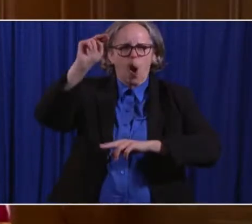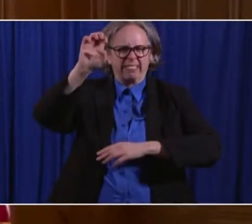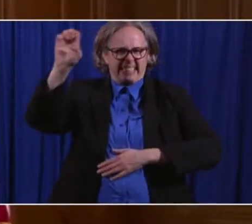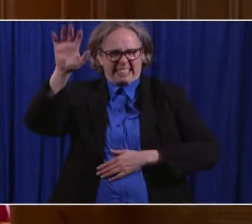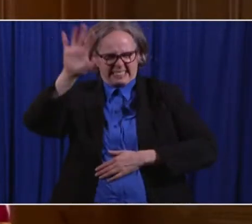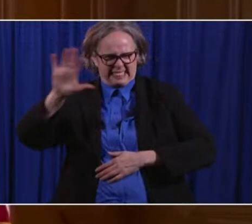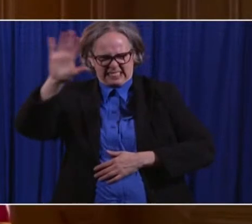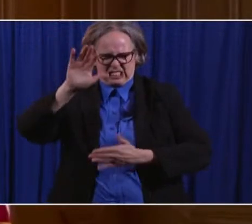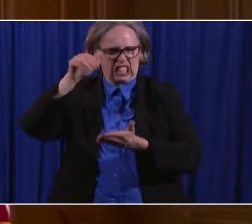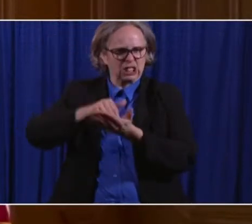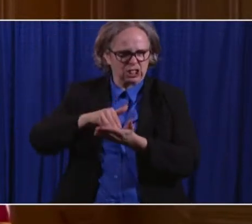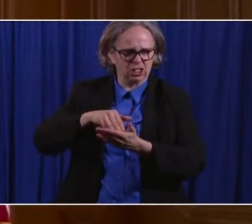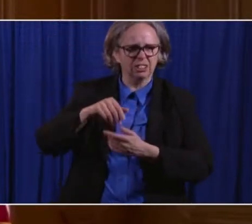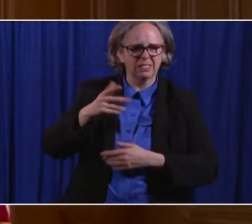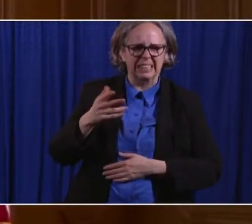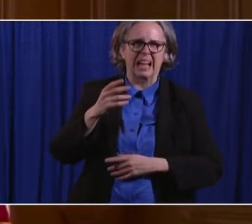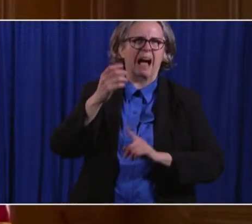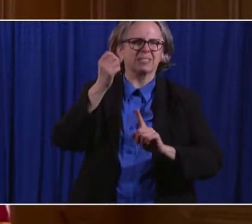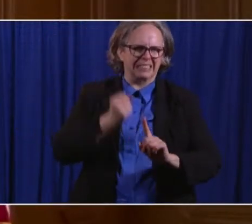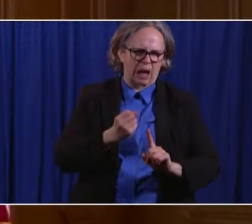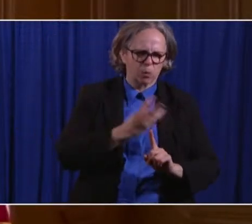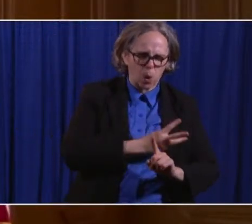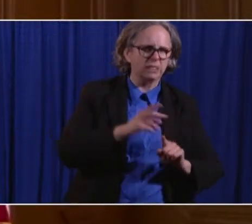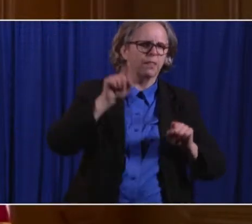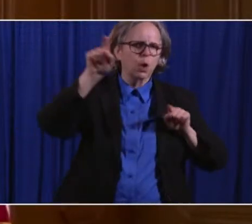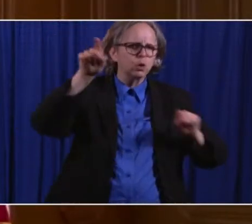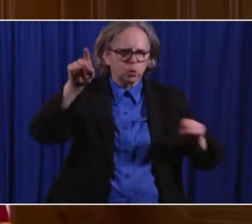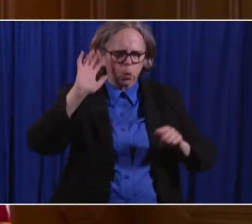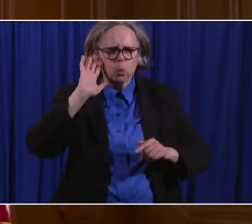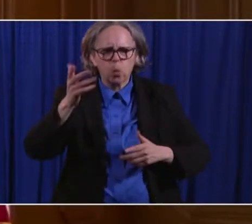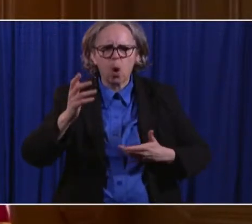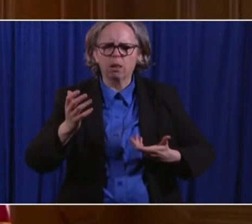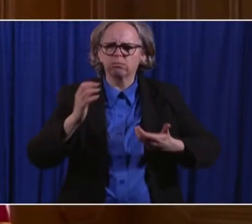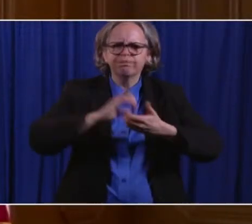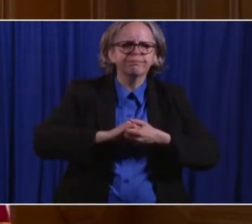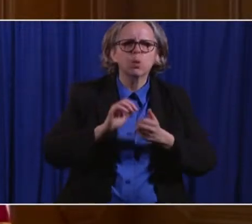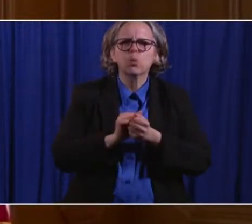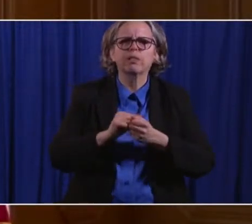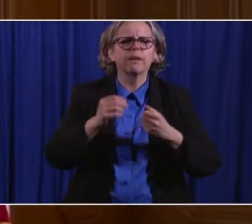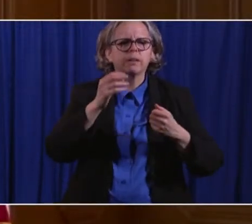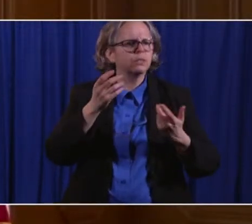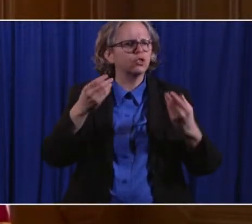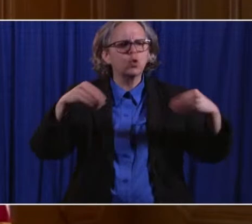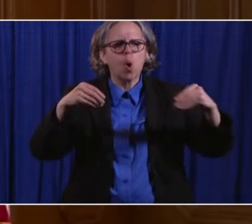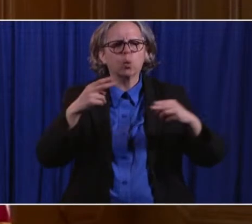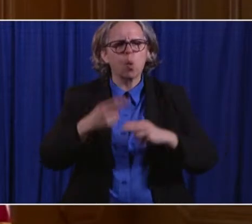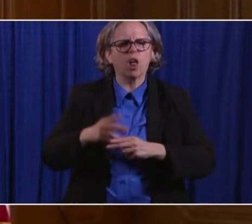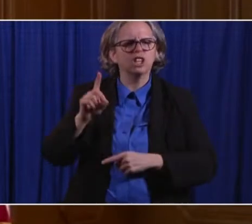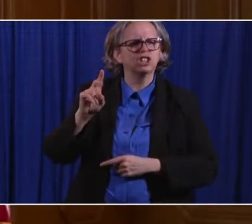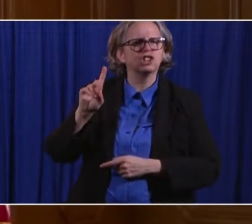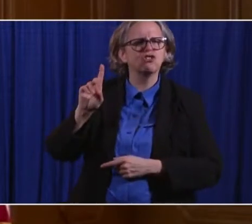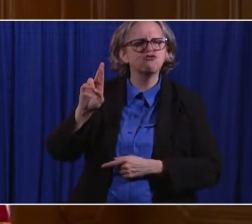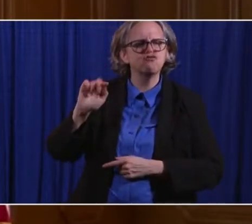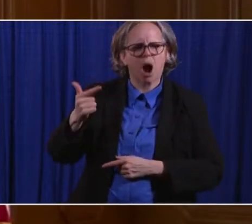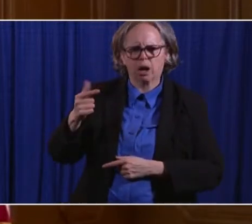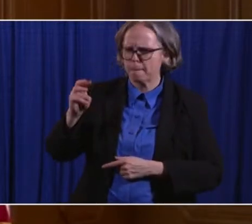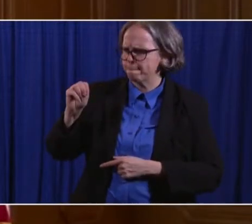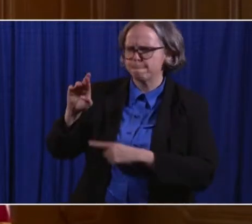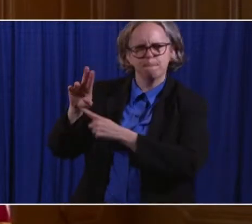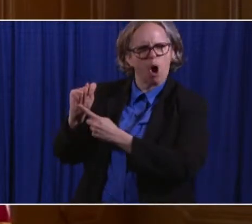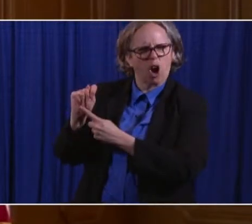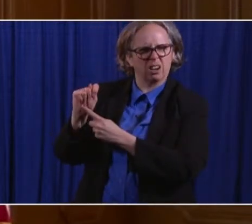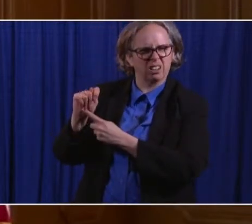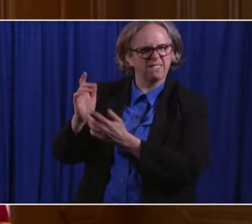with Discount Drug Mart to provide vaccinations for their employees at these different facilities.